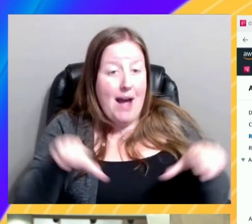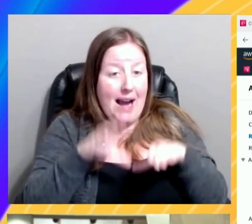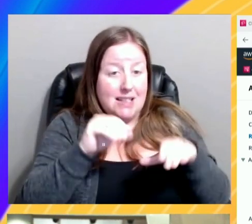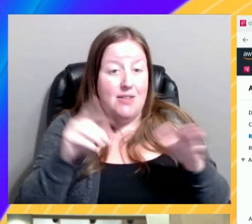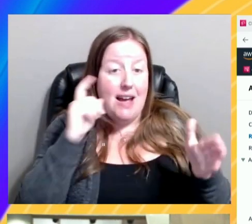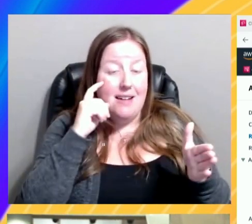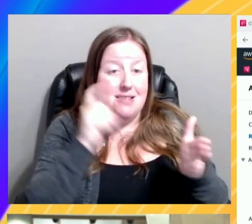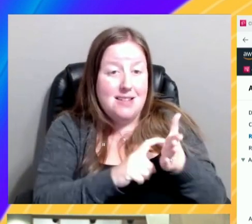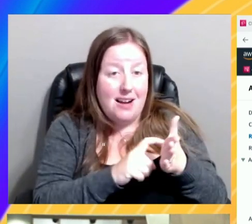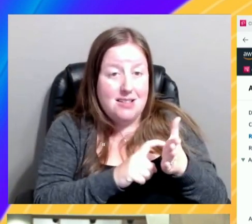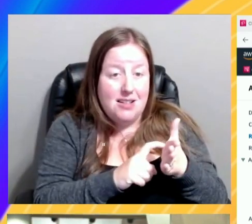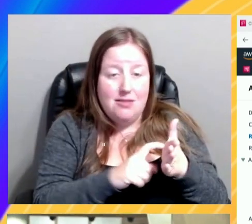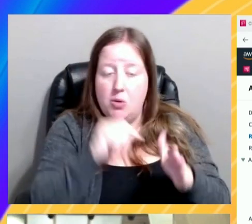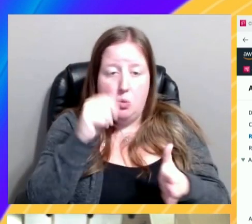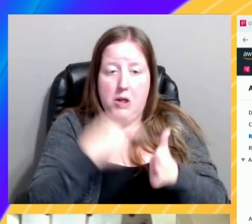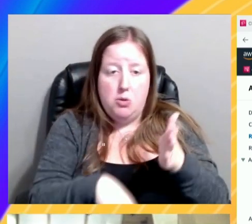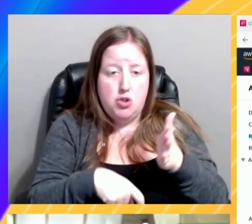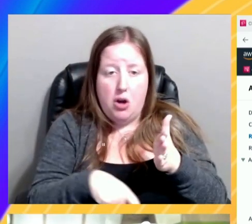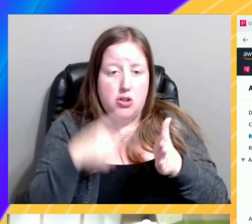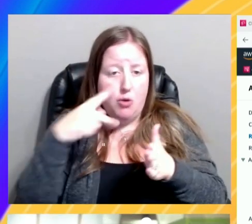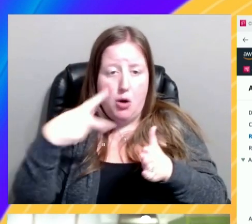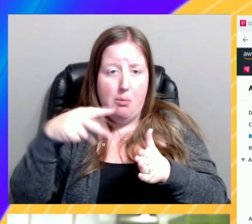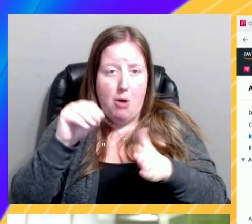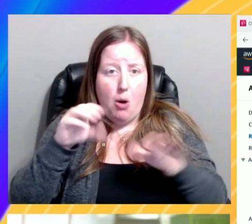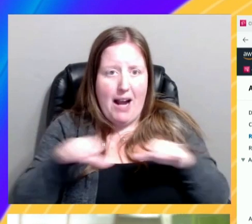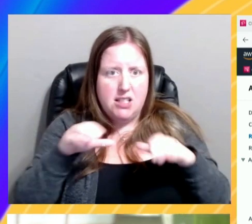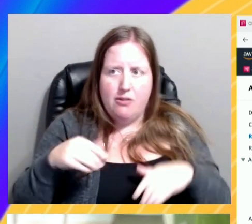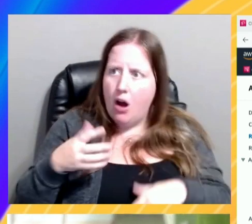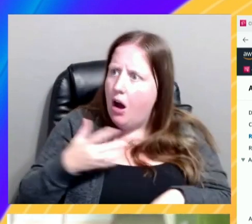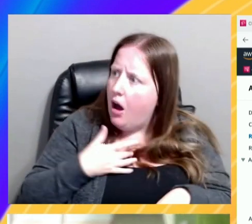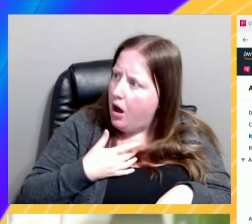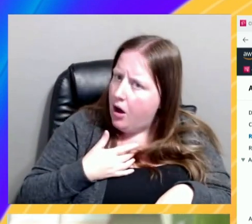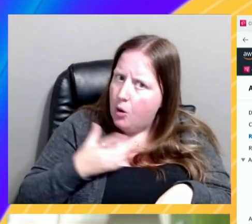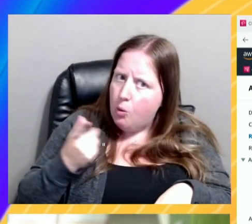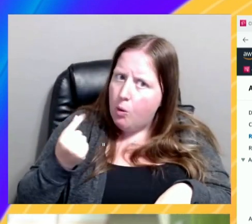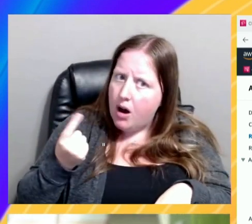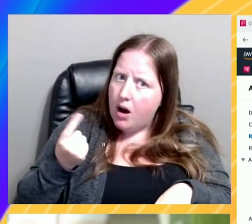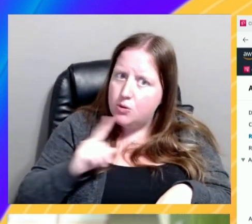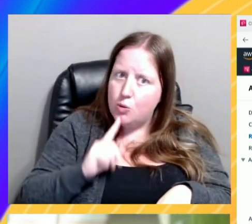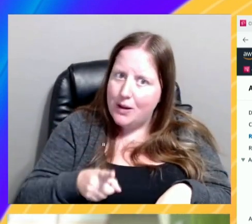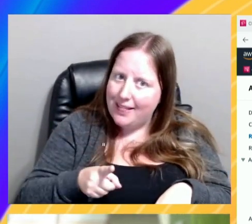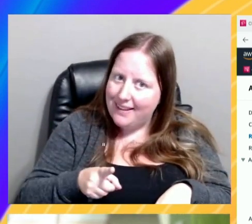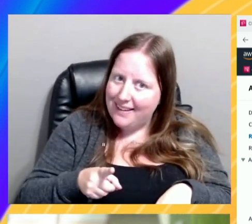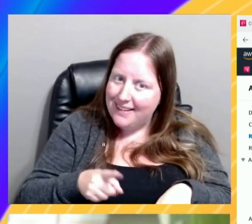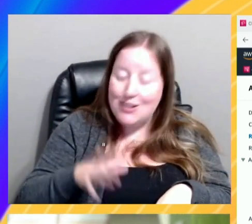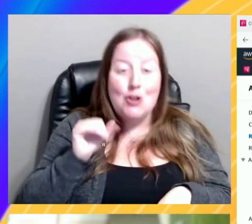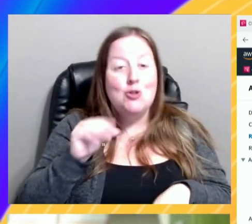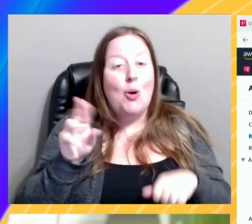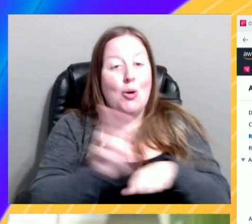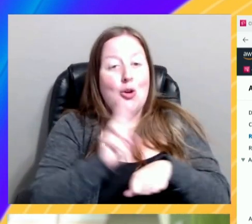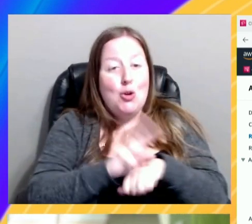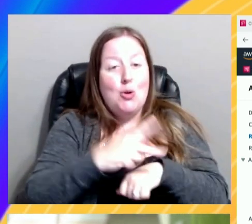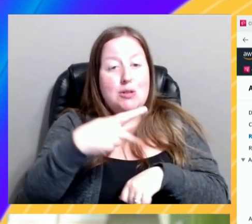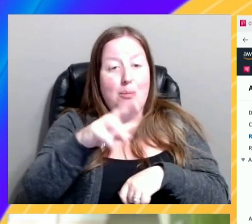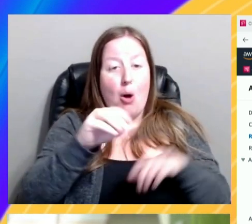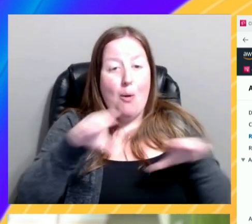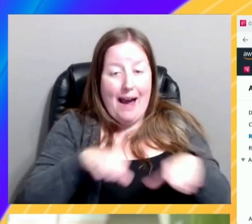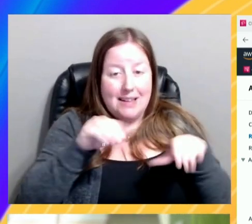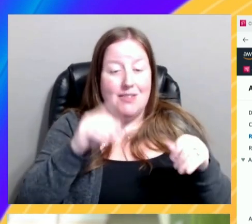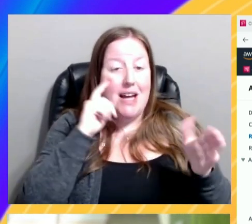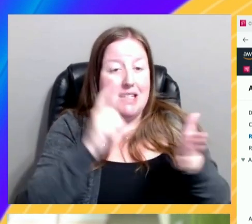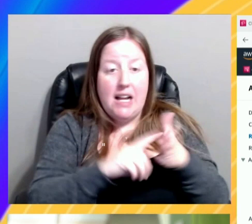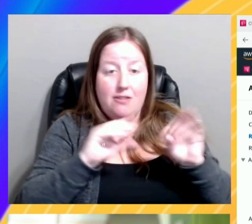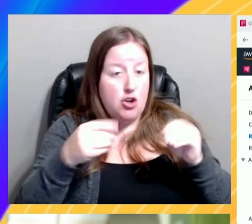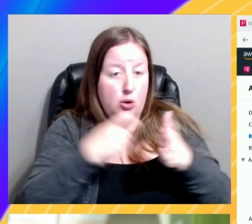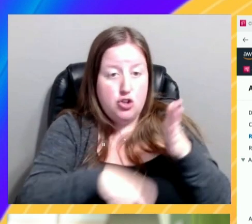don't actually charge you for the proactive at all. No, really? Okay. So you're using proactive and detective. No charge for proactive.